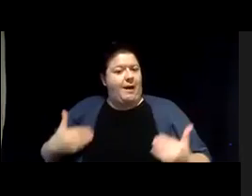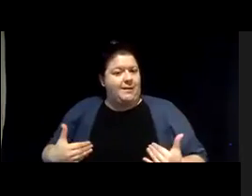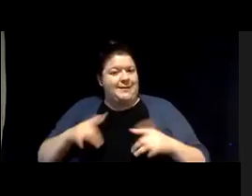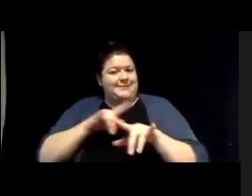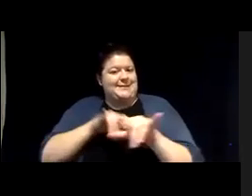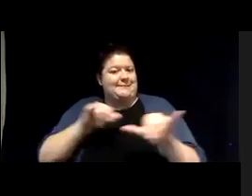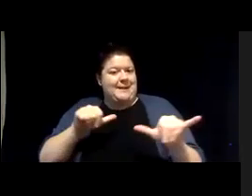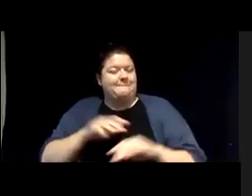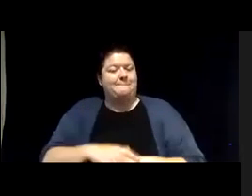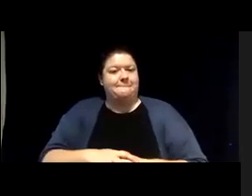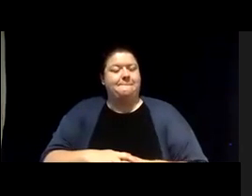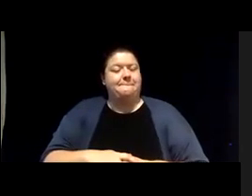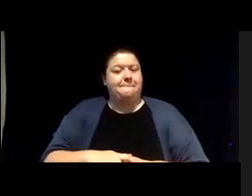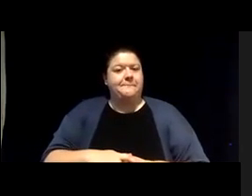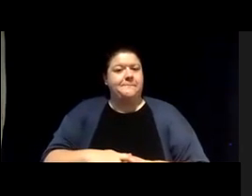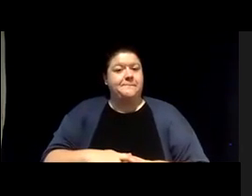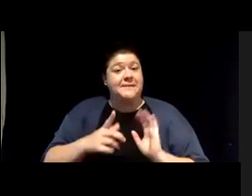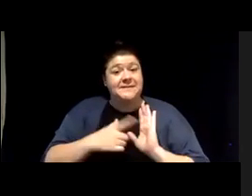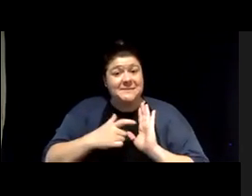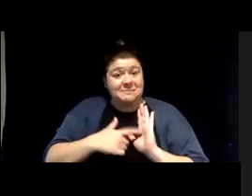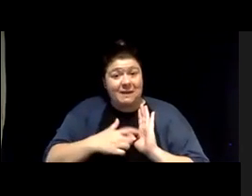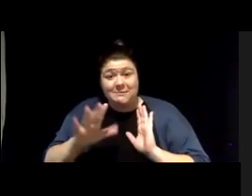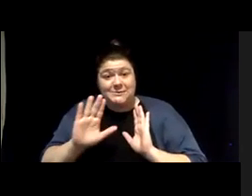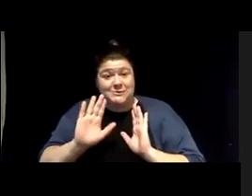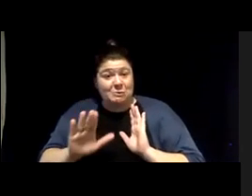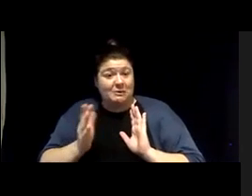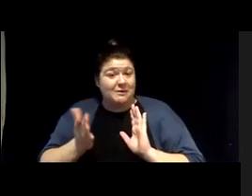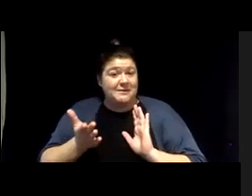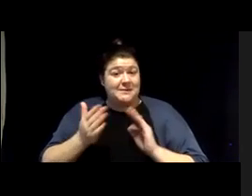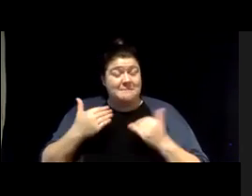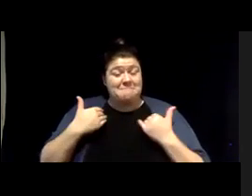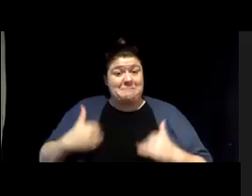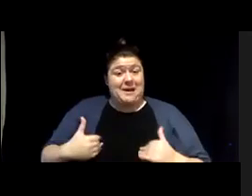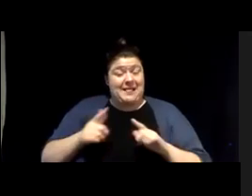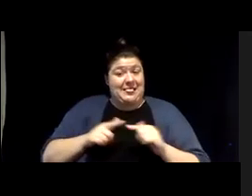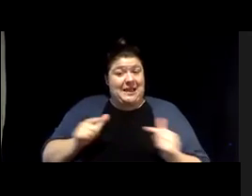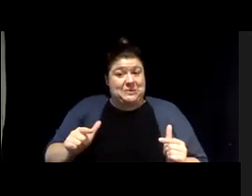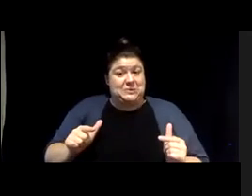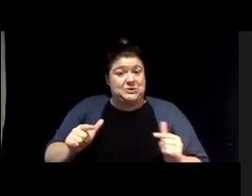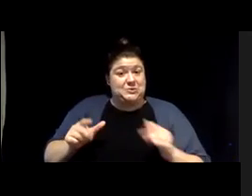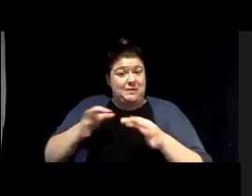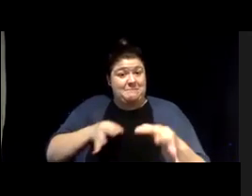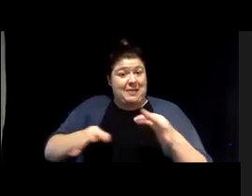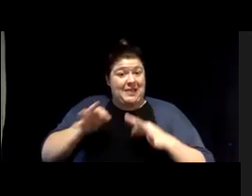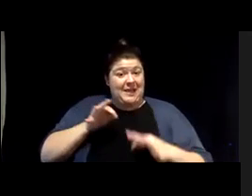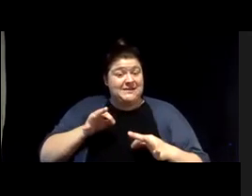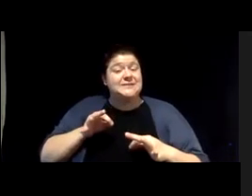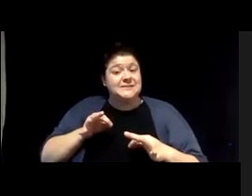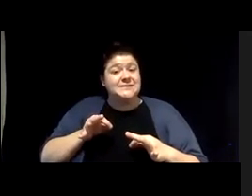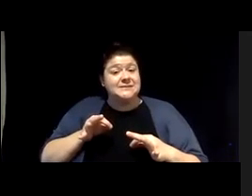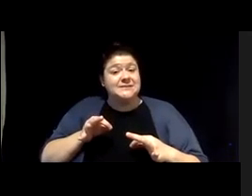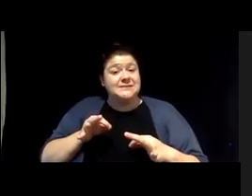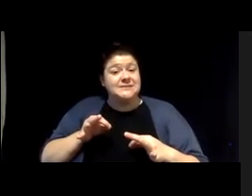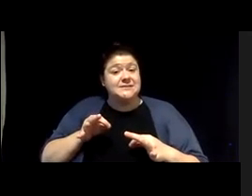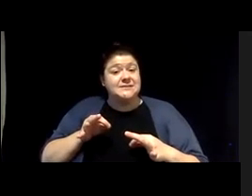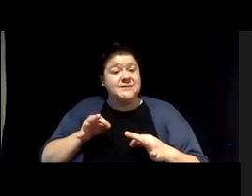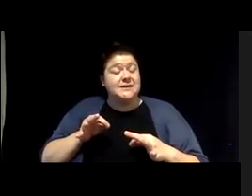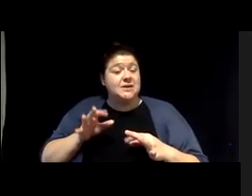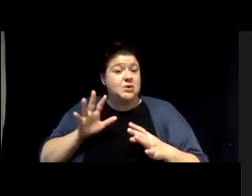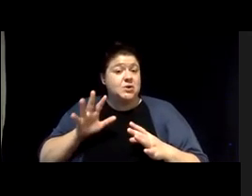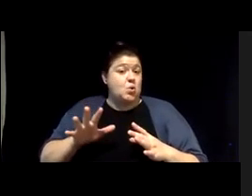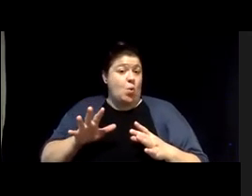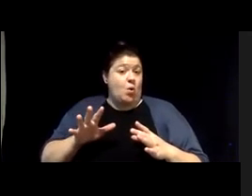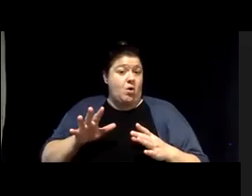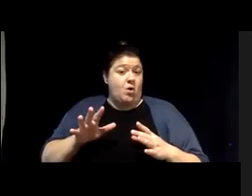time. Sometimes your body language might replace your verbal language, right?